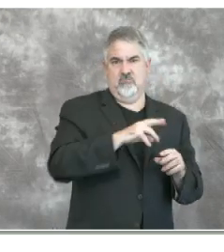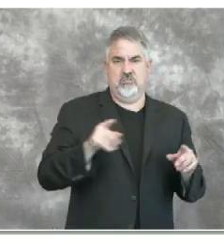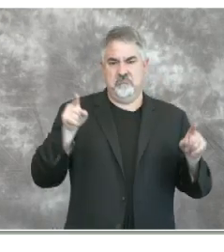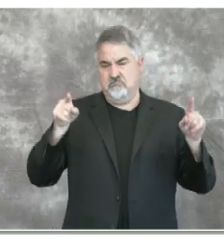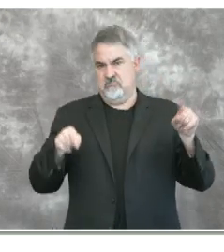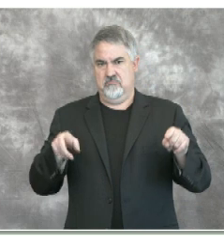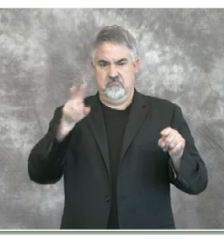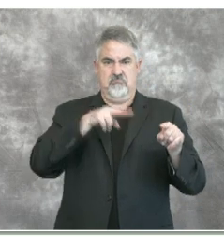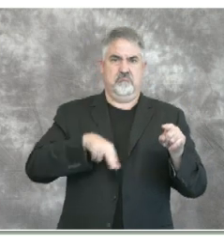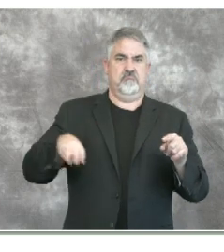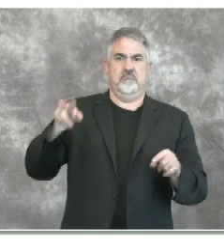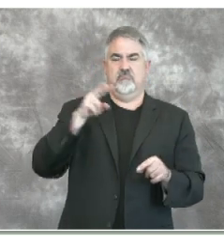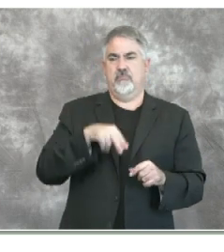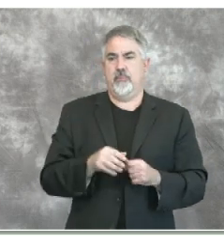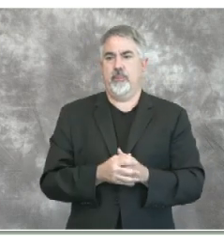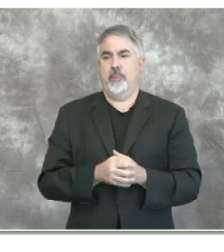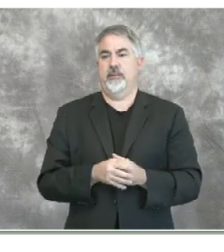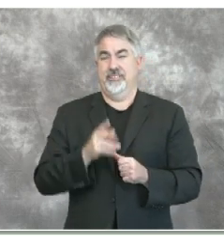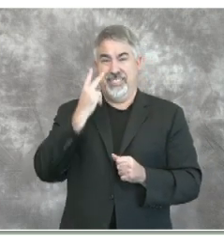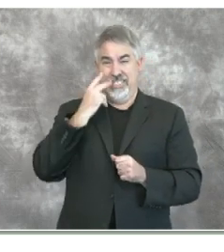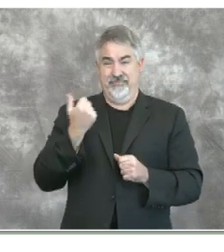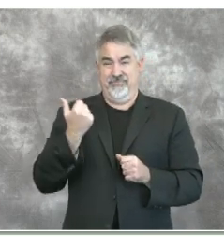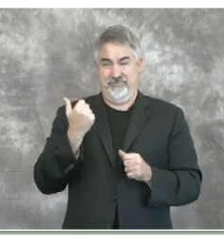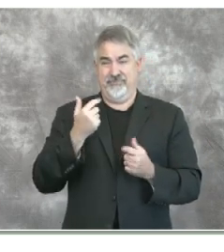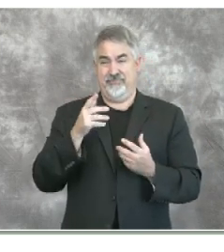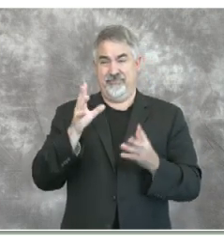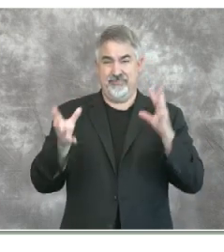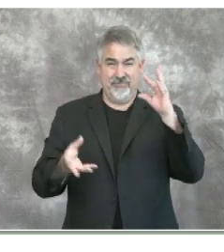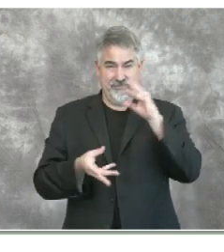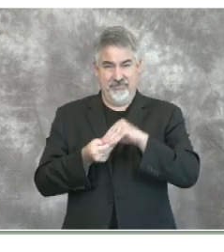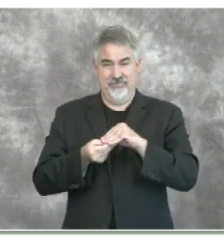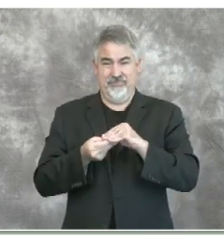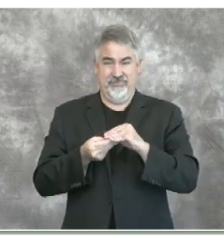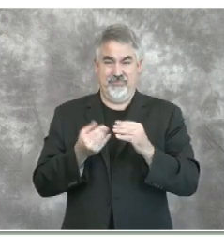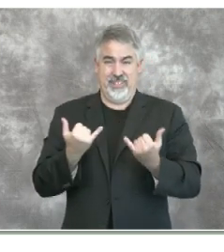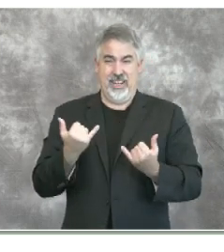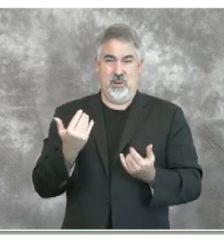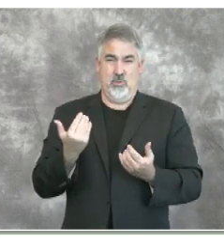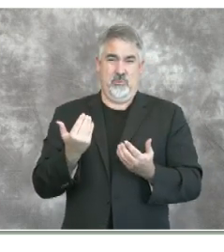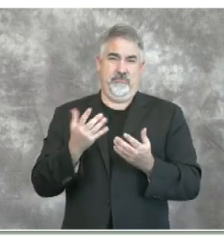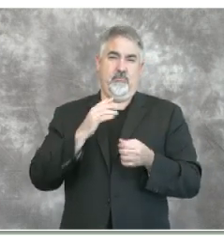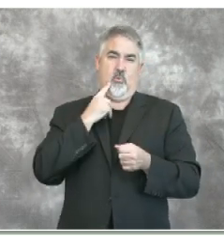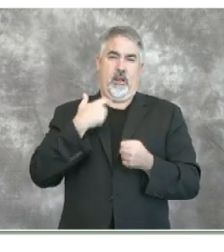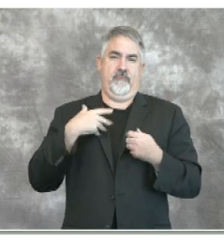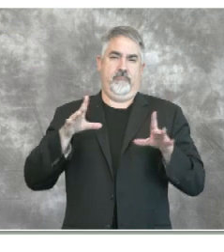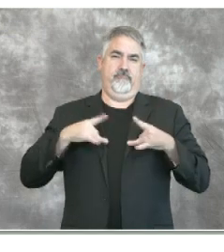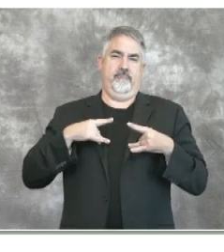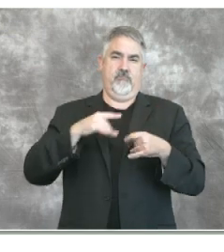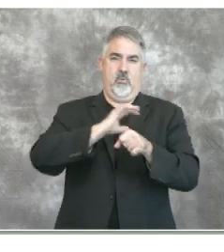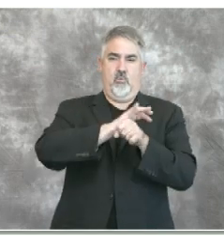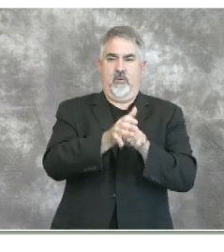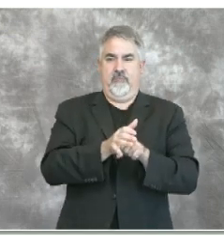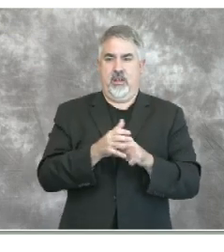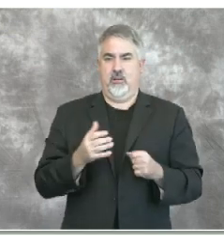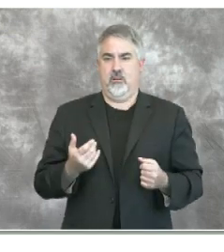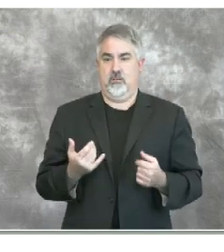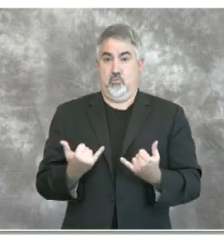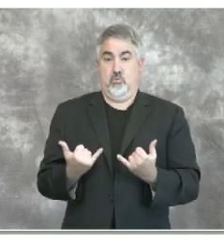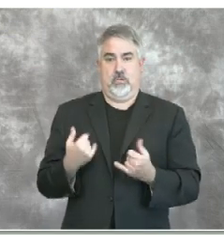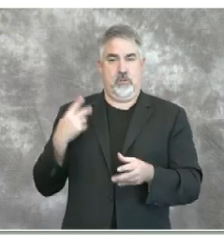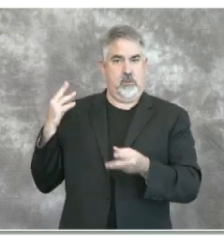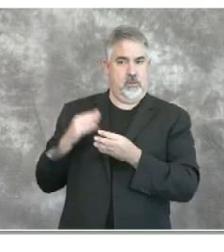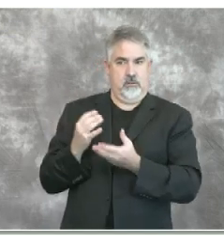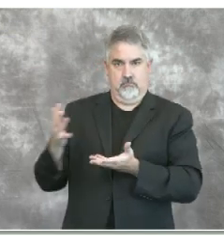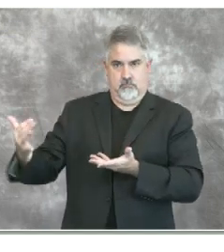and this will show you the total cases cumulative, along with the new cases by date. And you can scroll along there and see